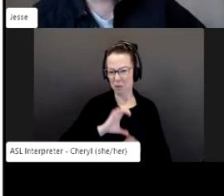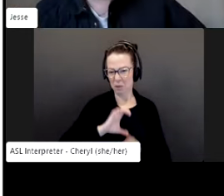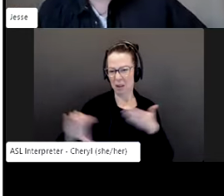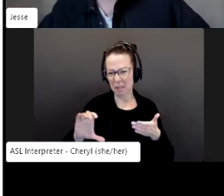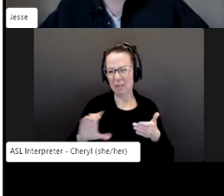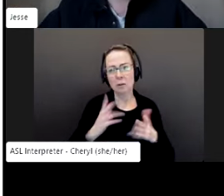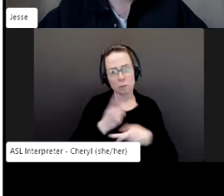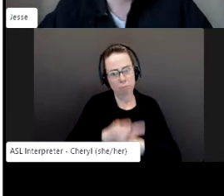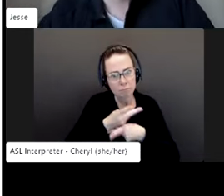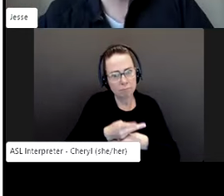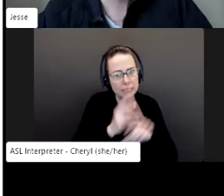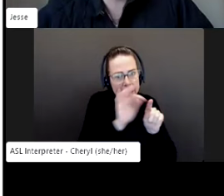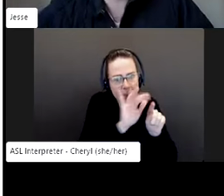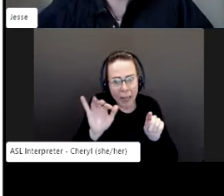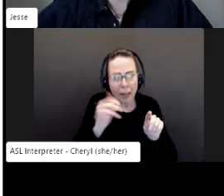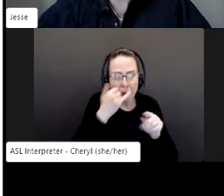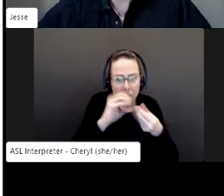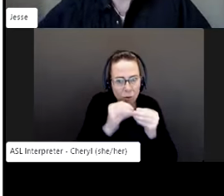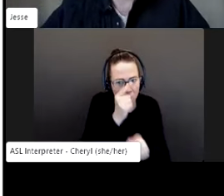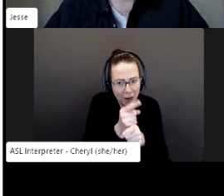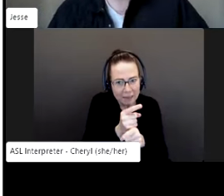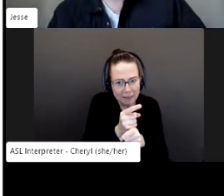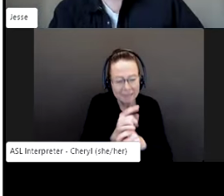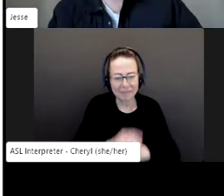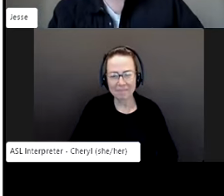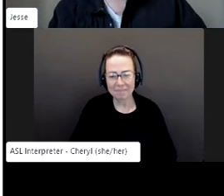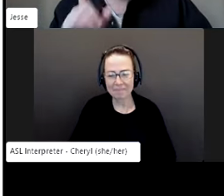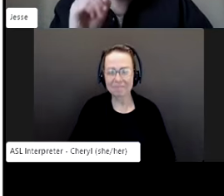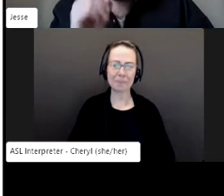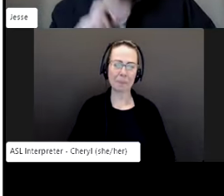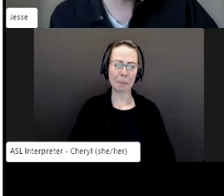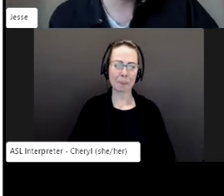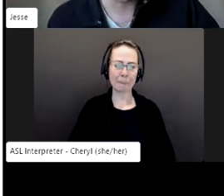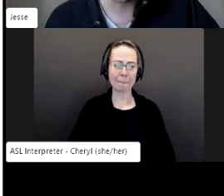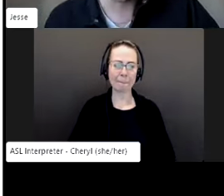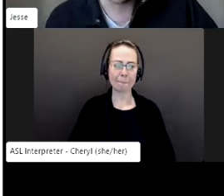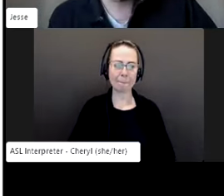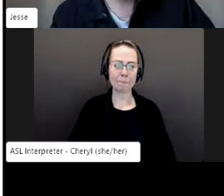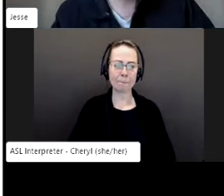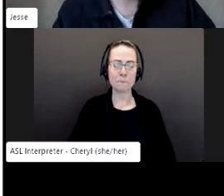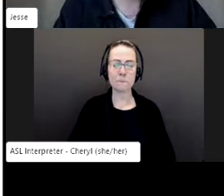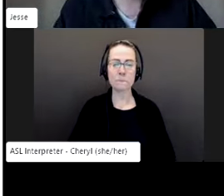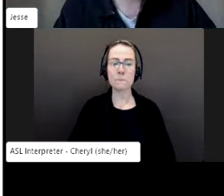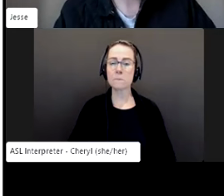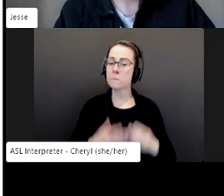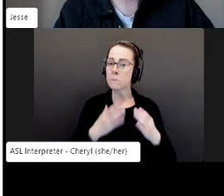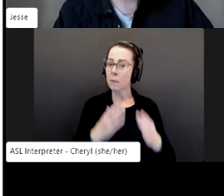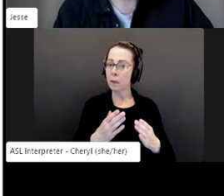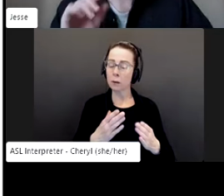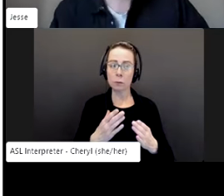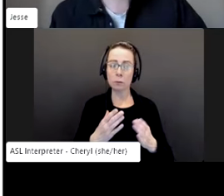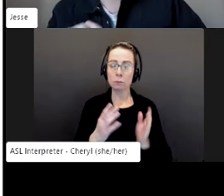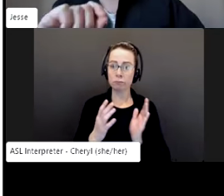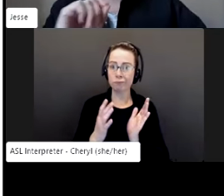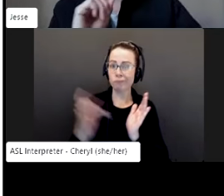in the world does the Interact e-network prevent that? You know what? Security questions.